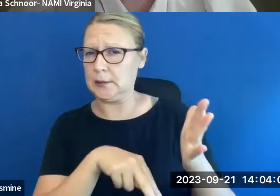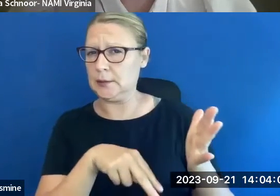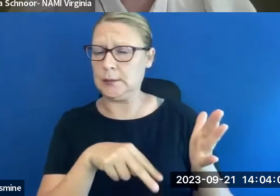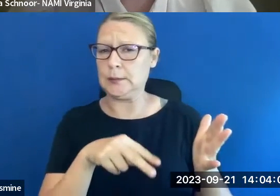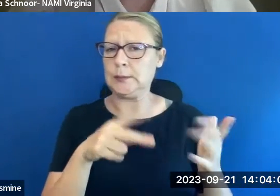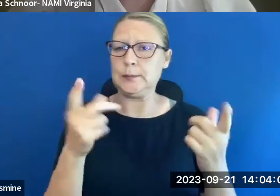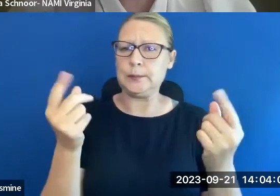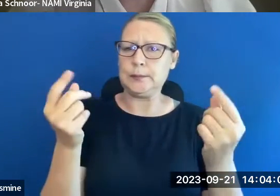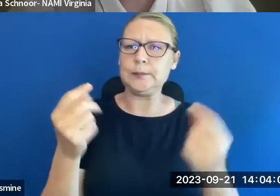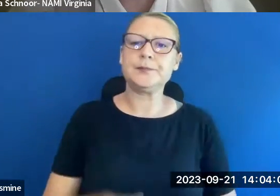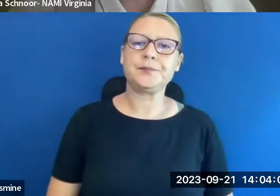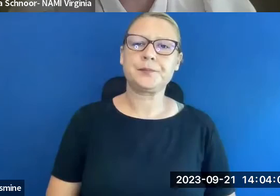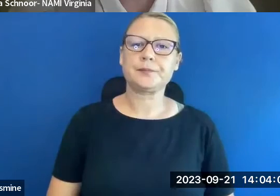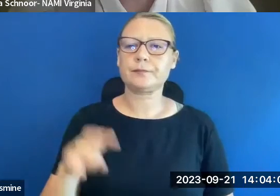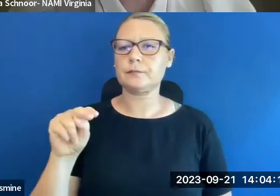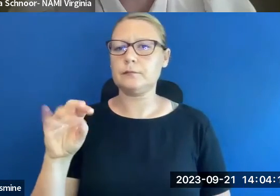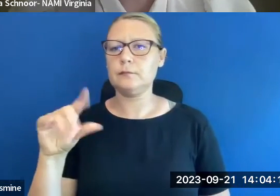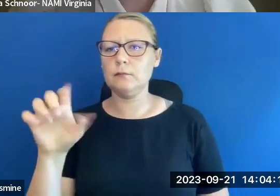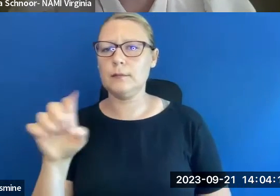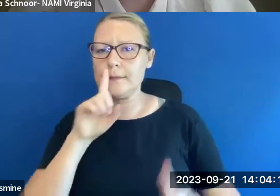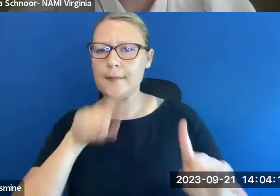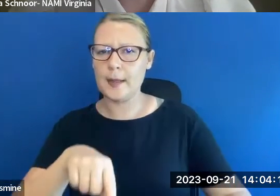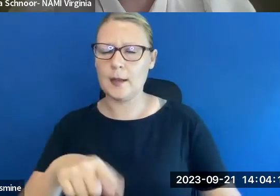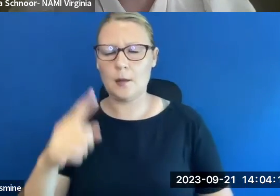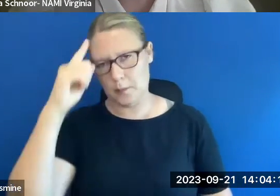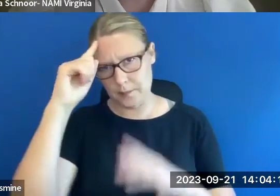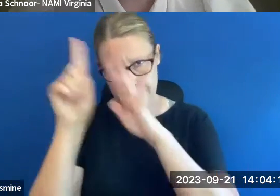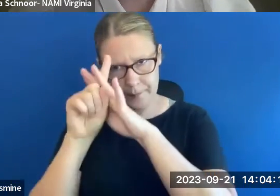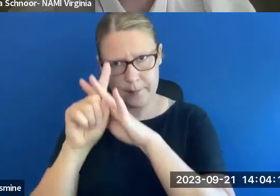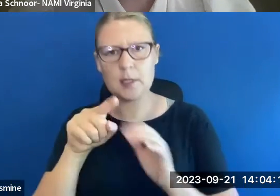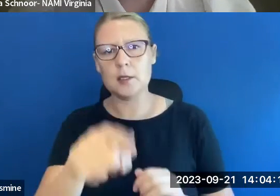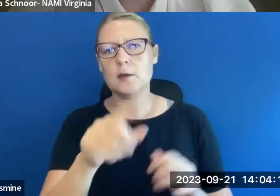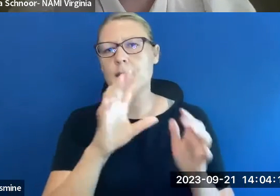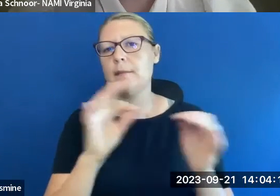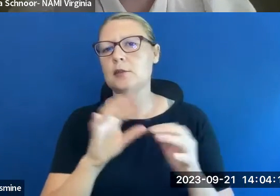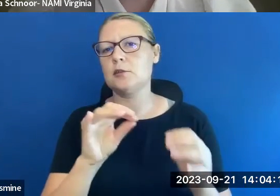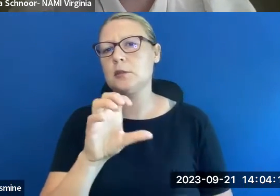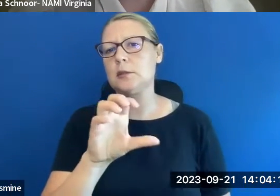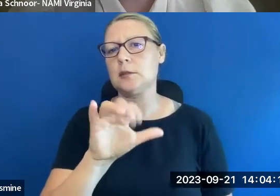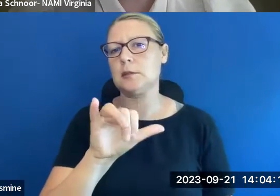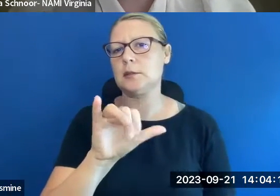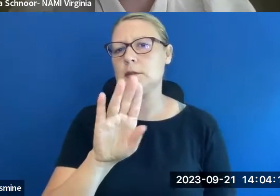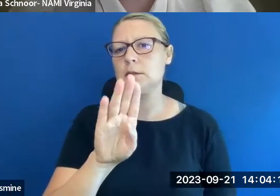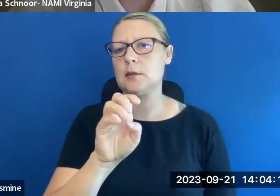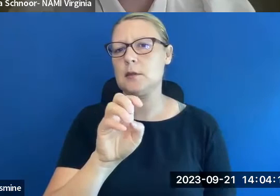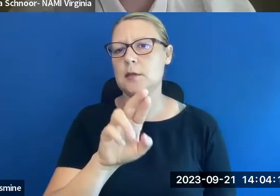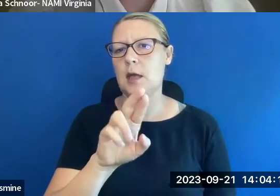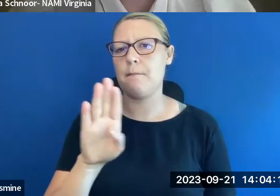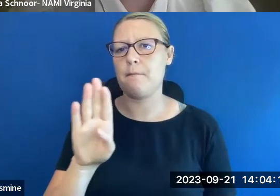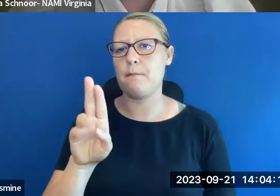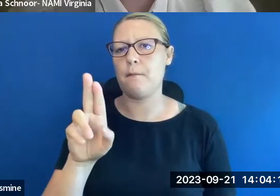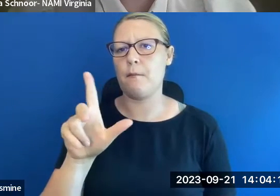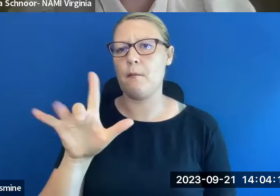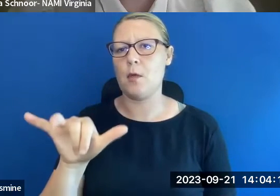I guess one of the things, Ryan, that really just comes to mind for me is when you mentioned cyberbullying, that kind of like struck a chord,